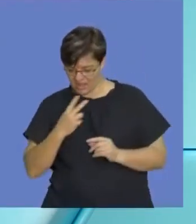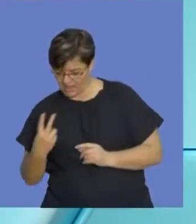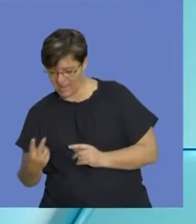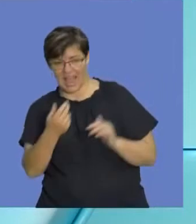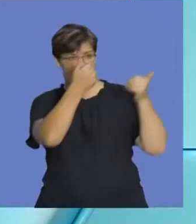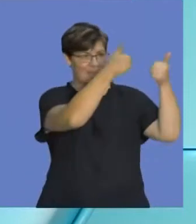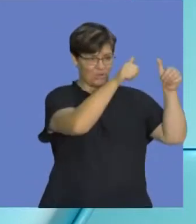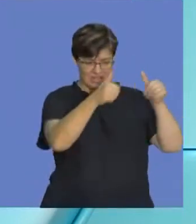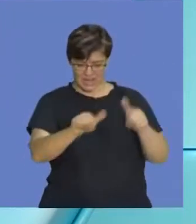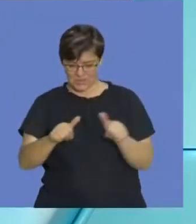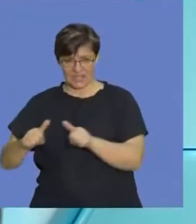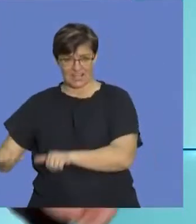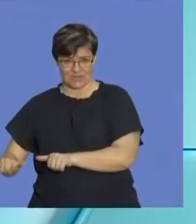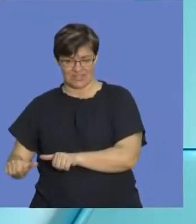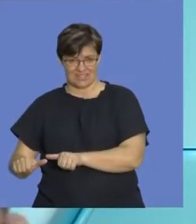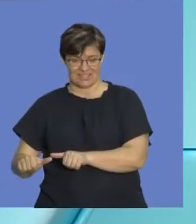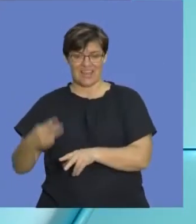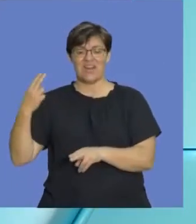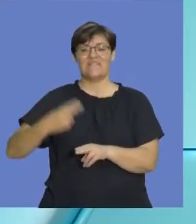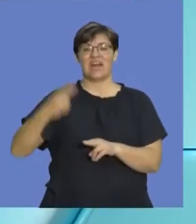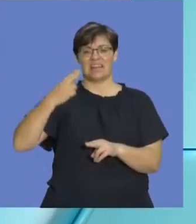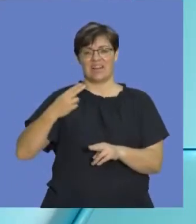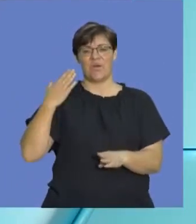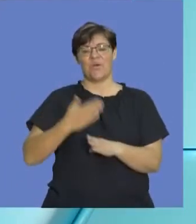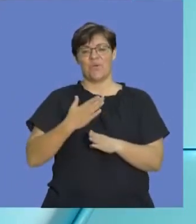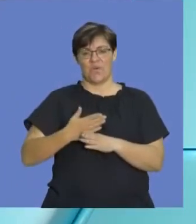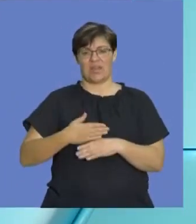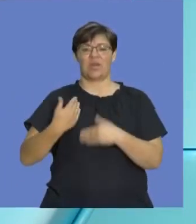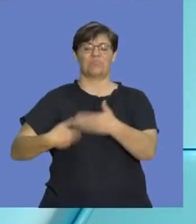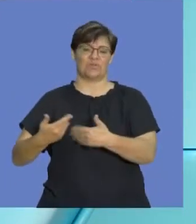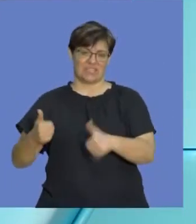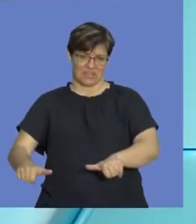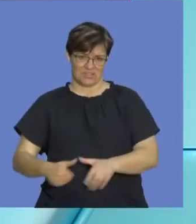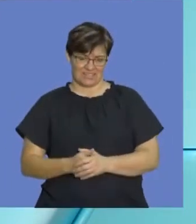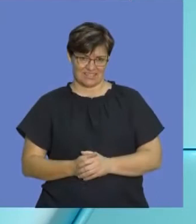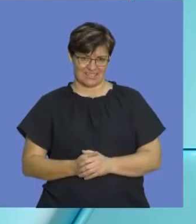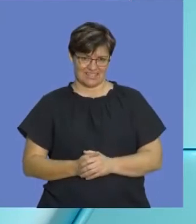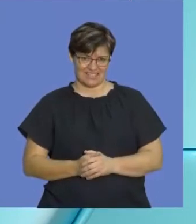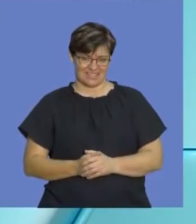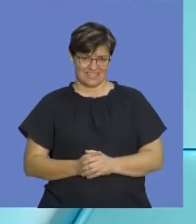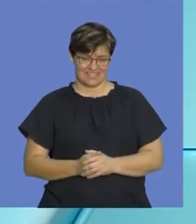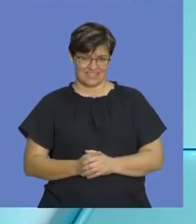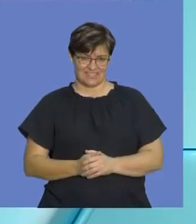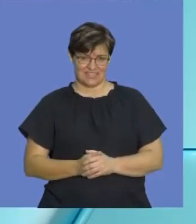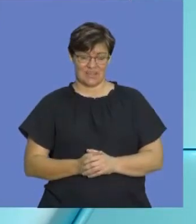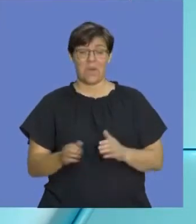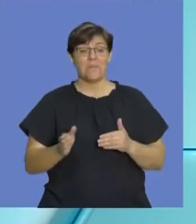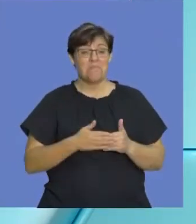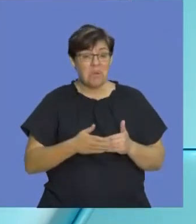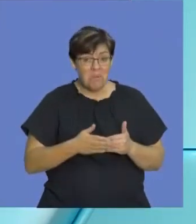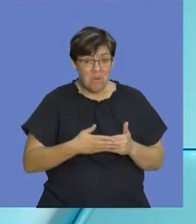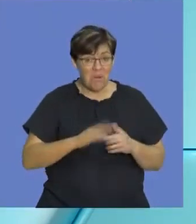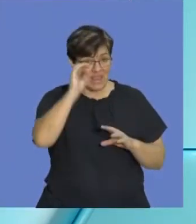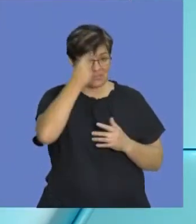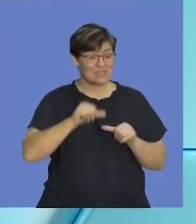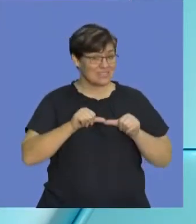to the next account, and then finally into the work in process account. Okay, guys, there's more interesting stuff coming